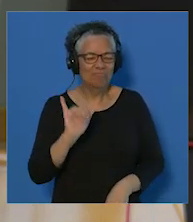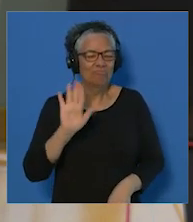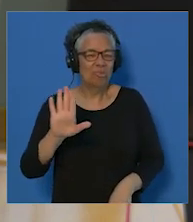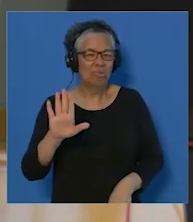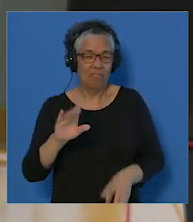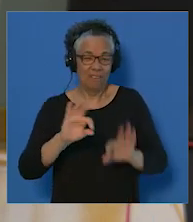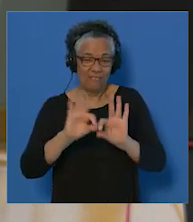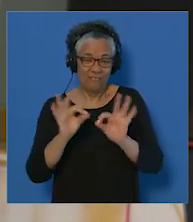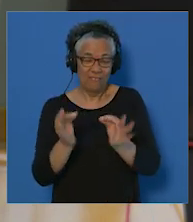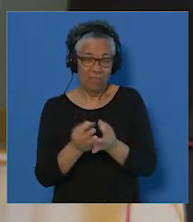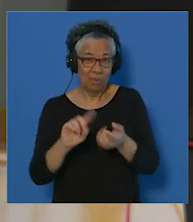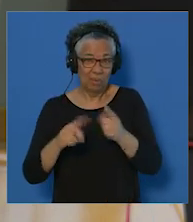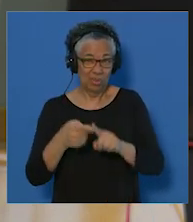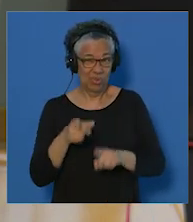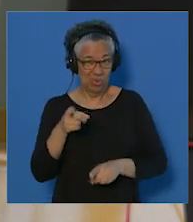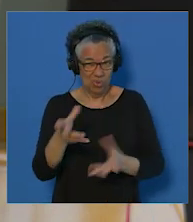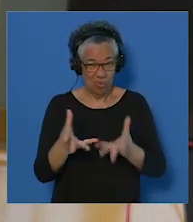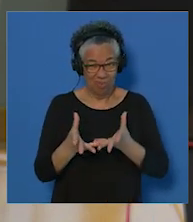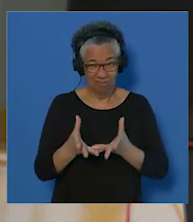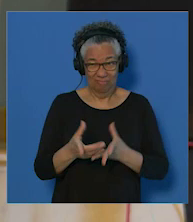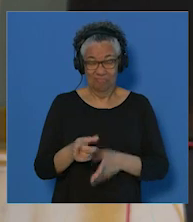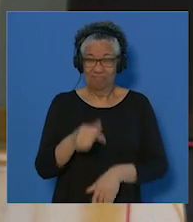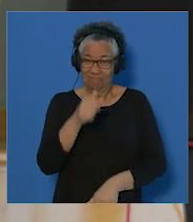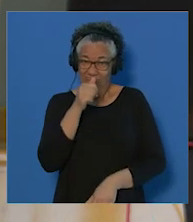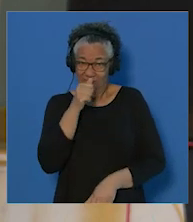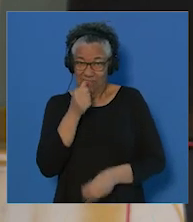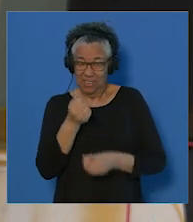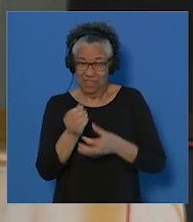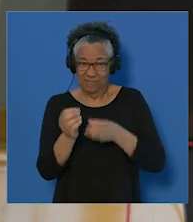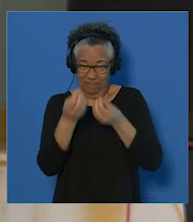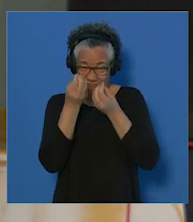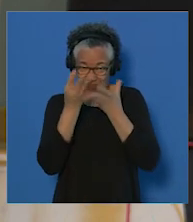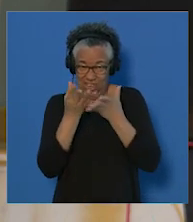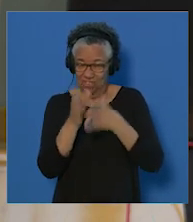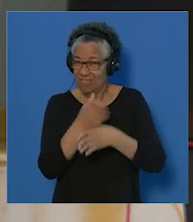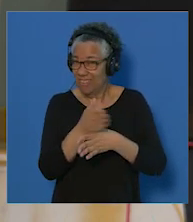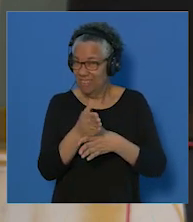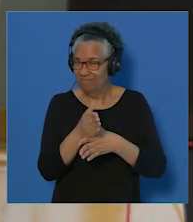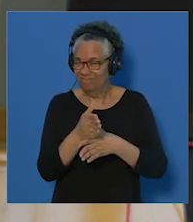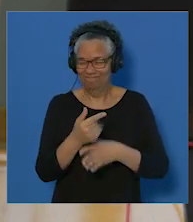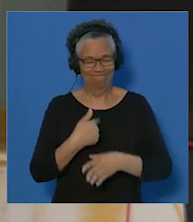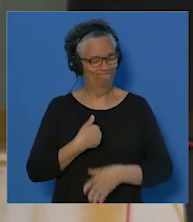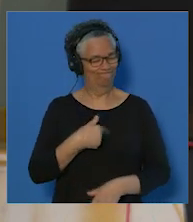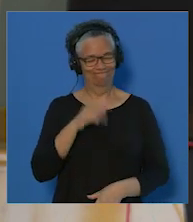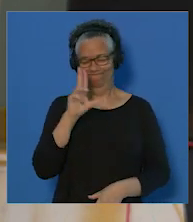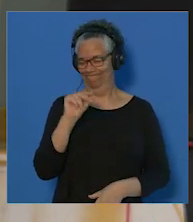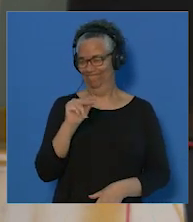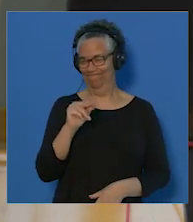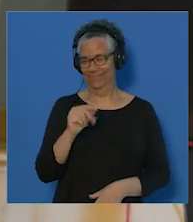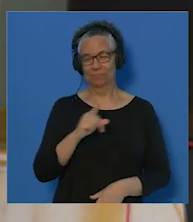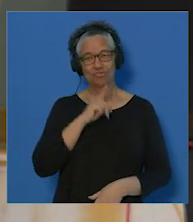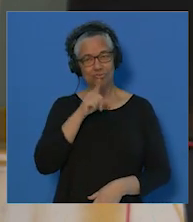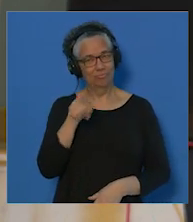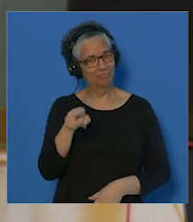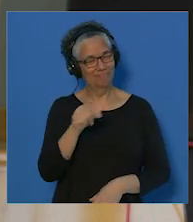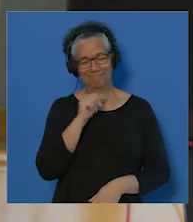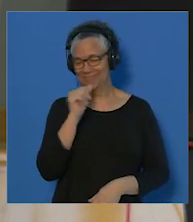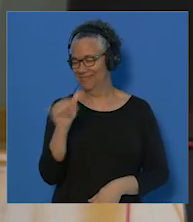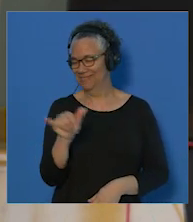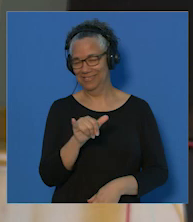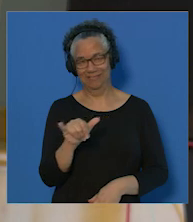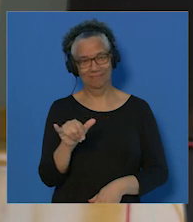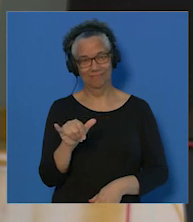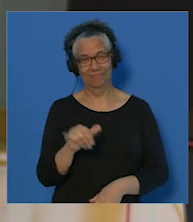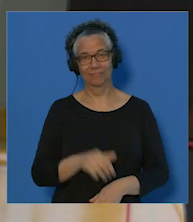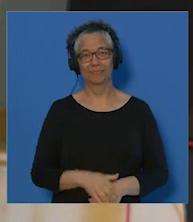would you like that personal information to be discussed in the press? I know for me, I wouldn't want that, and I suspect you wouldn't either.